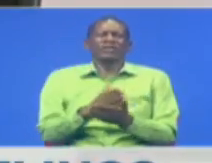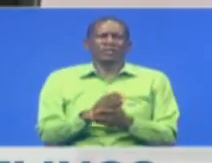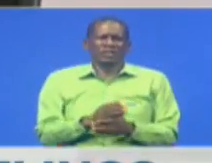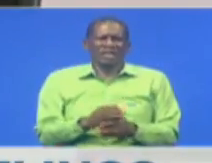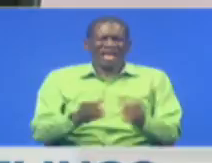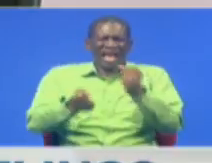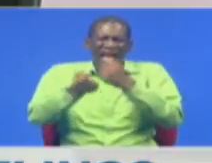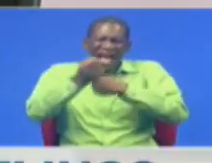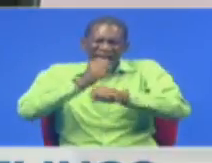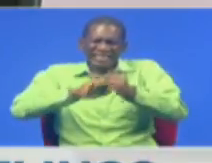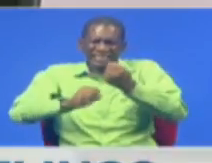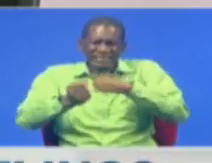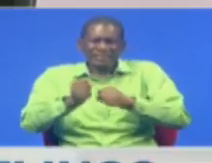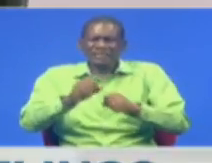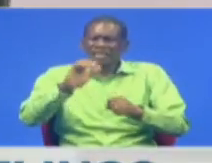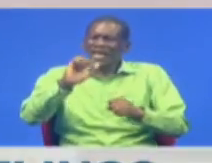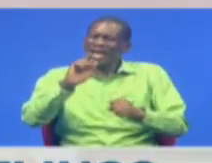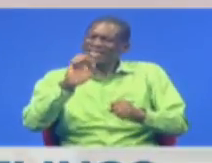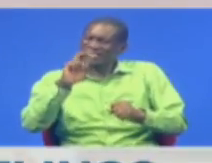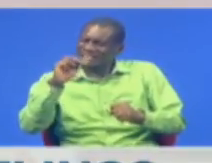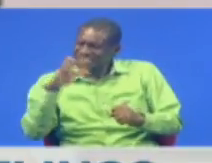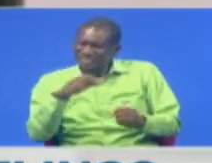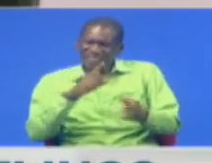acting. When I say acting,